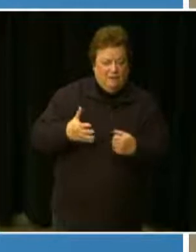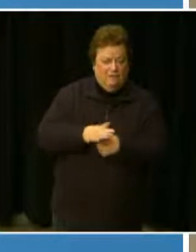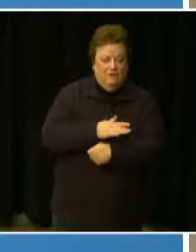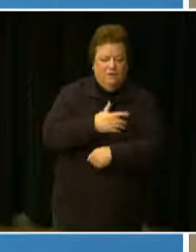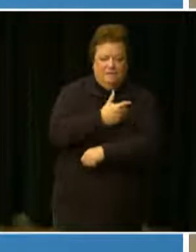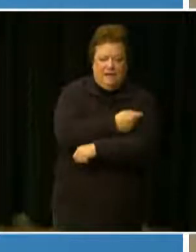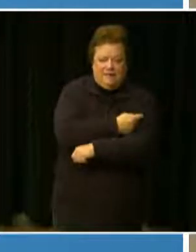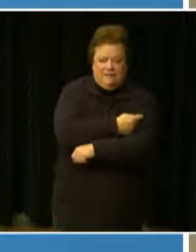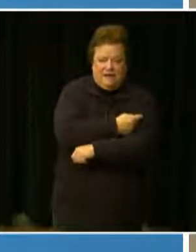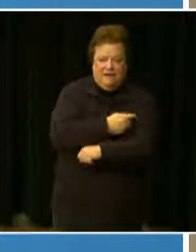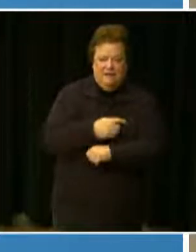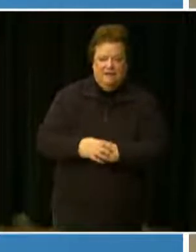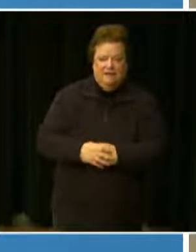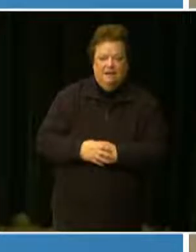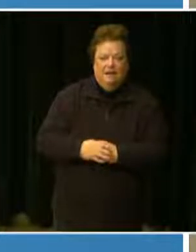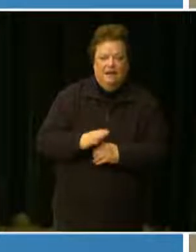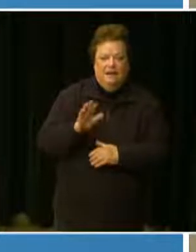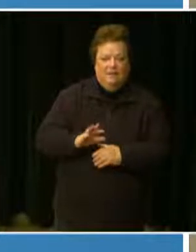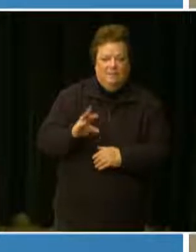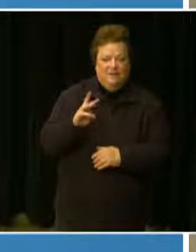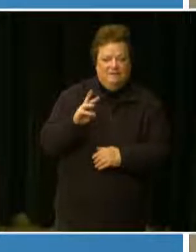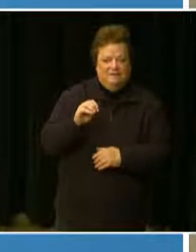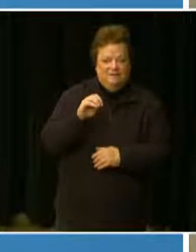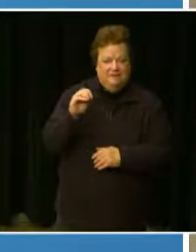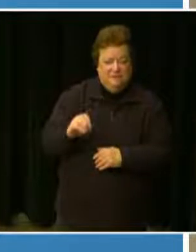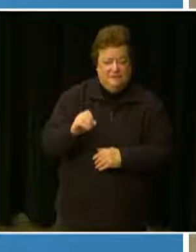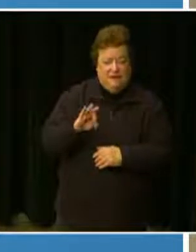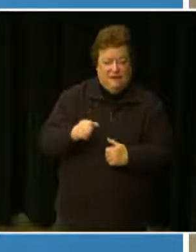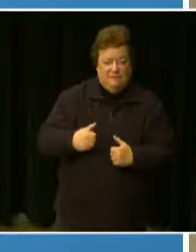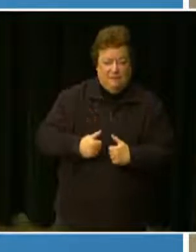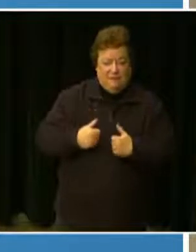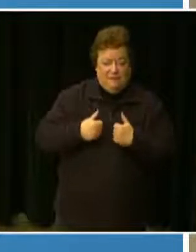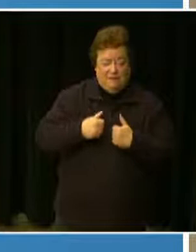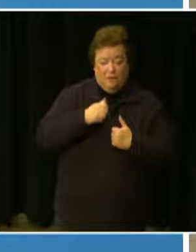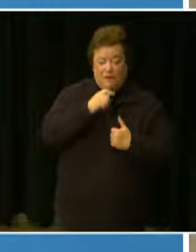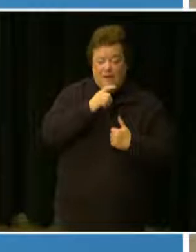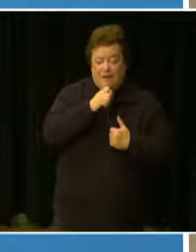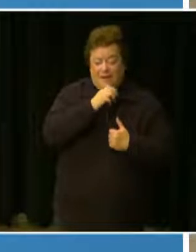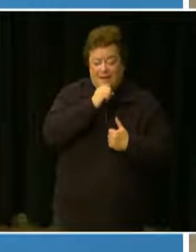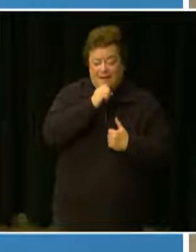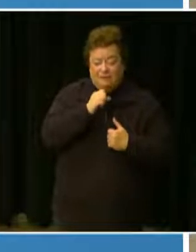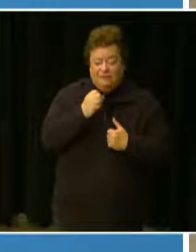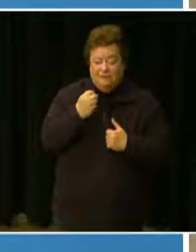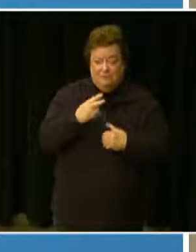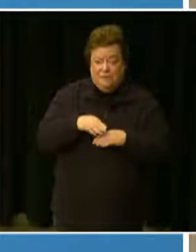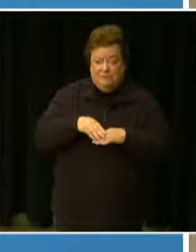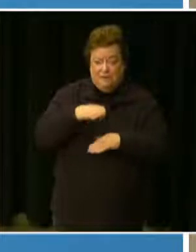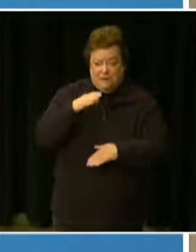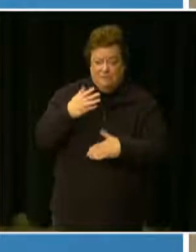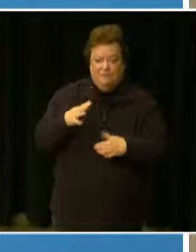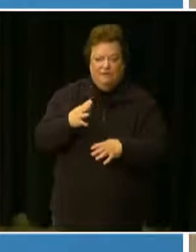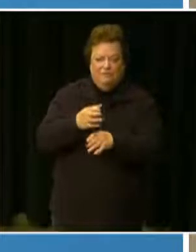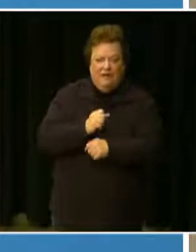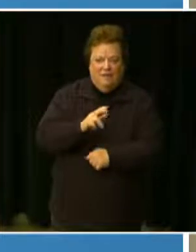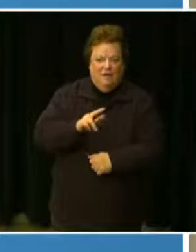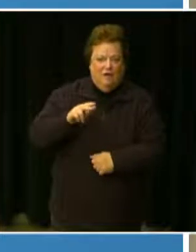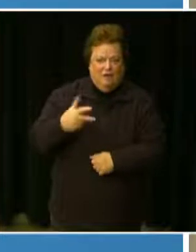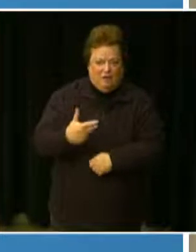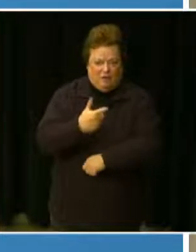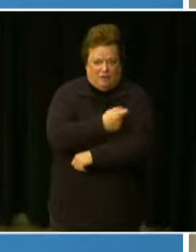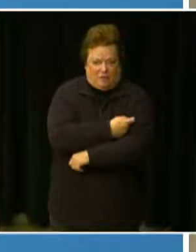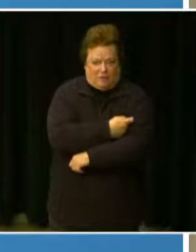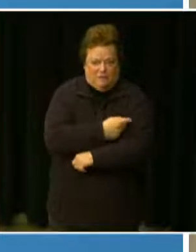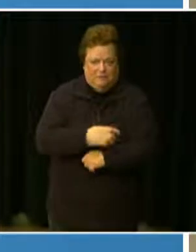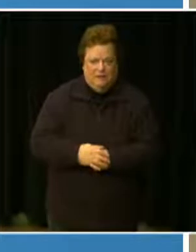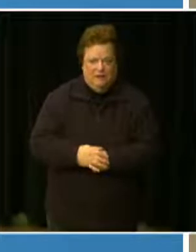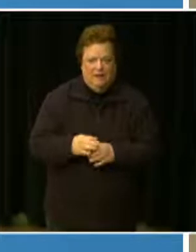vaccinated. And about 60% of residents 12 and up have received a booster or third dose. An